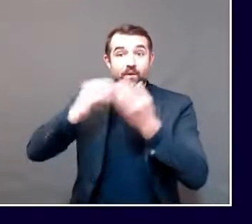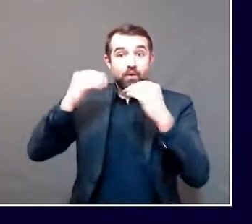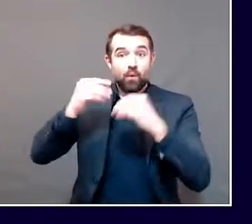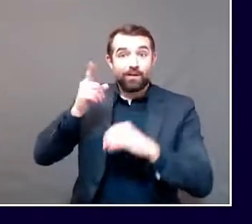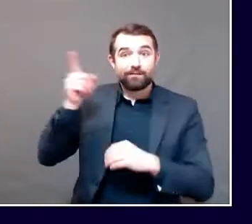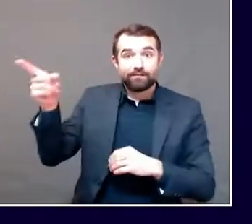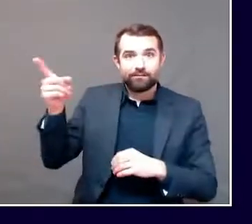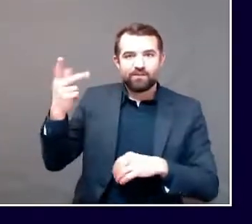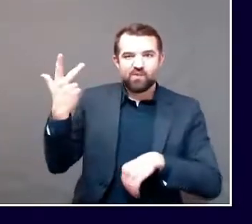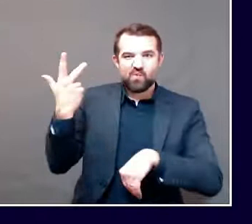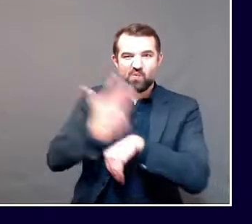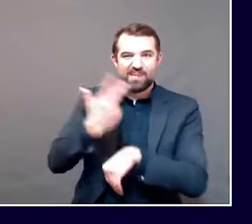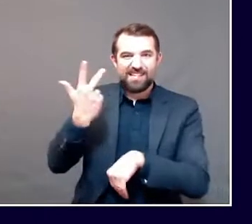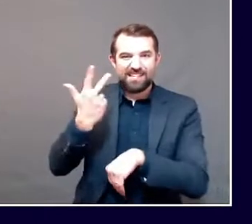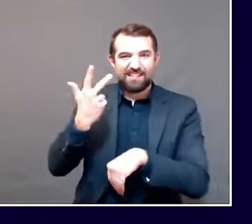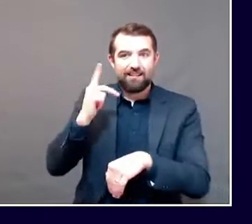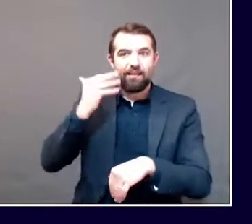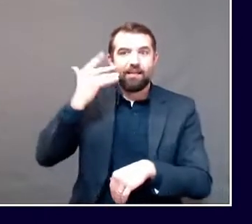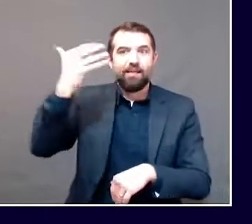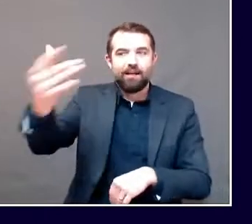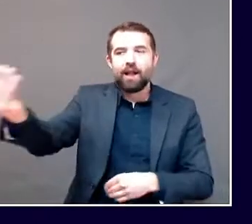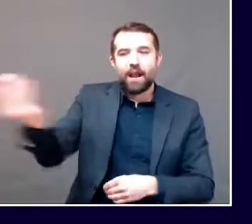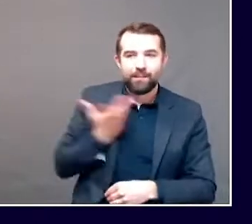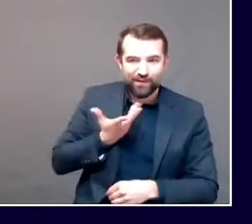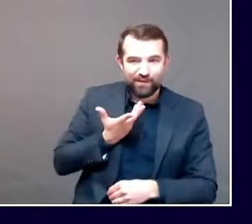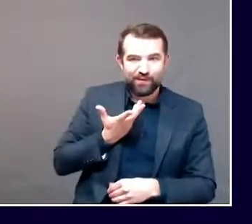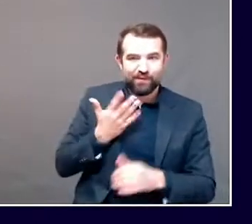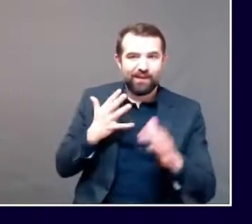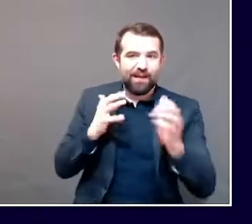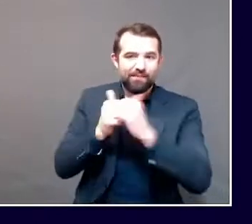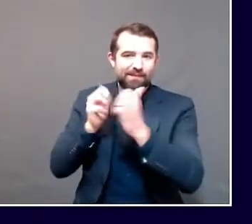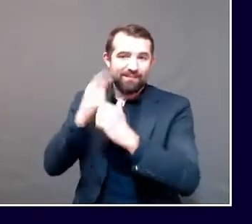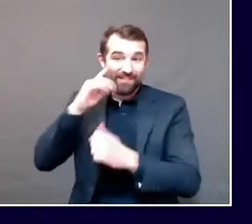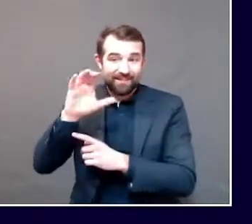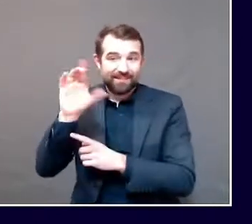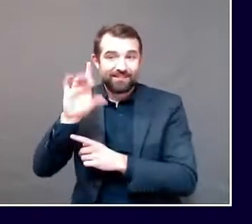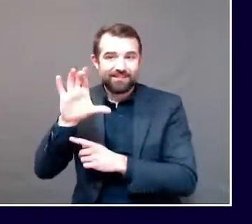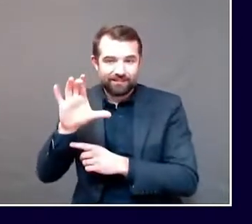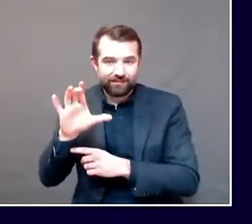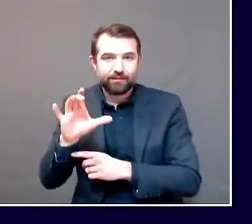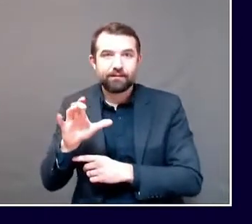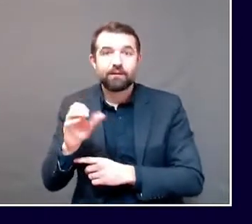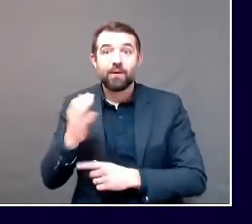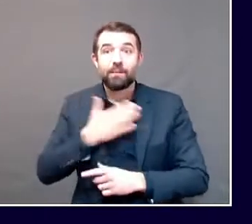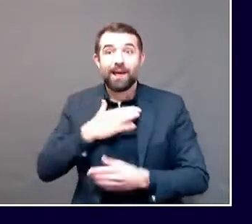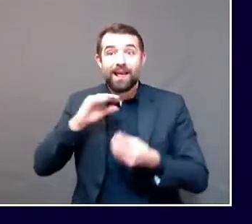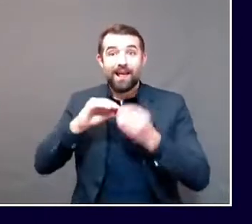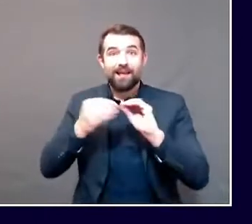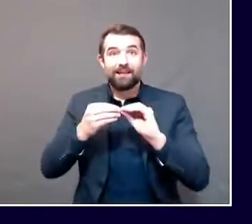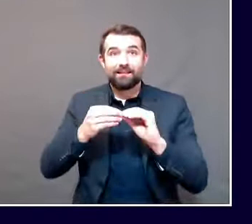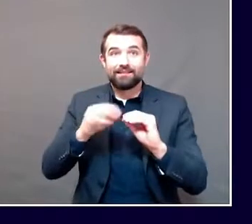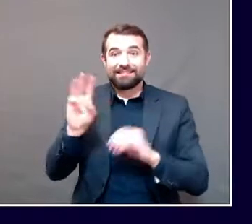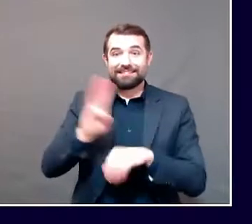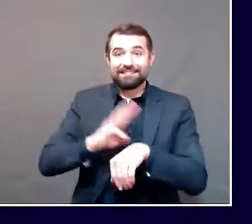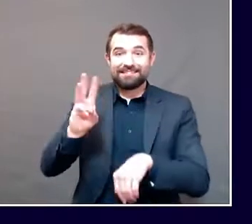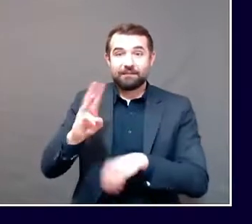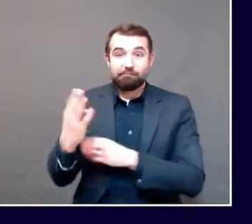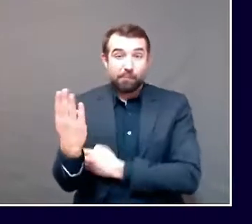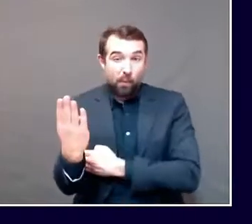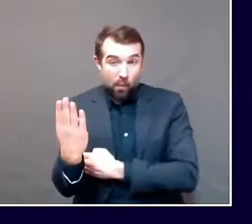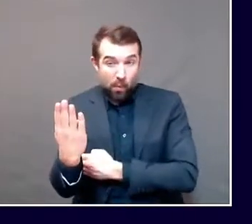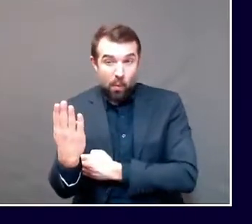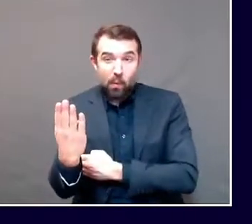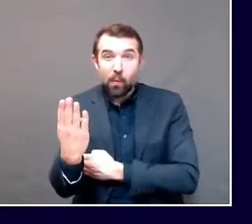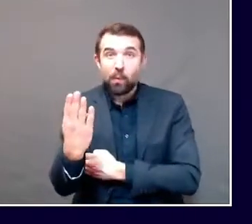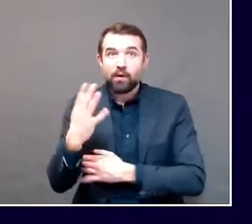I get as of 6 a.m. are as of what was reported from Tuesday, which reflects what happened